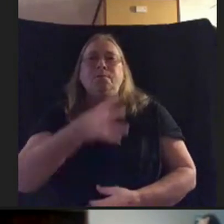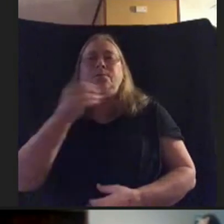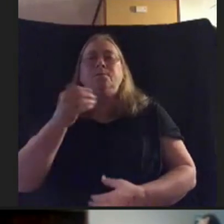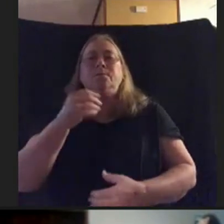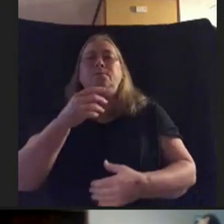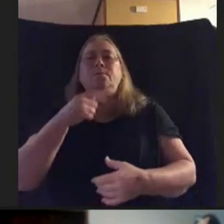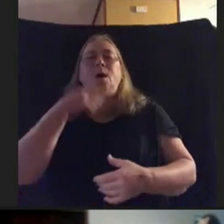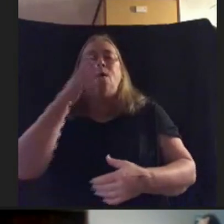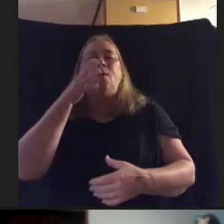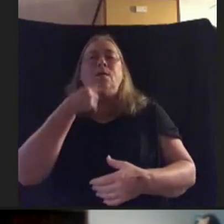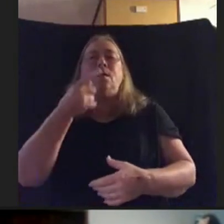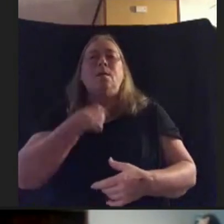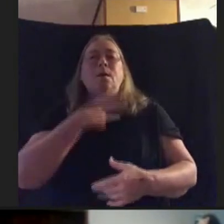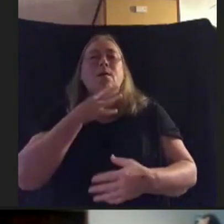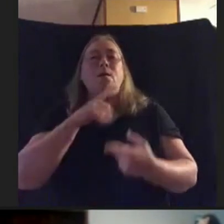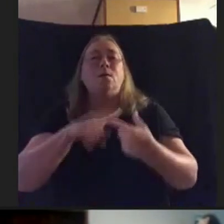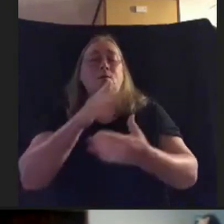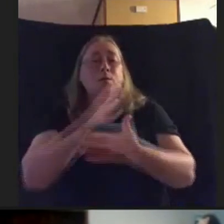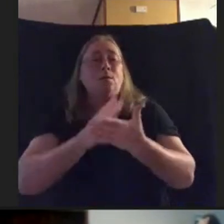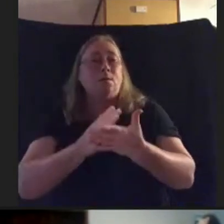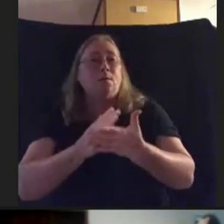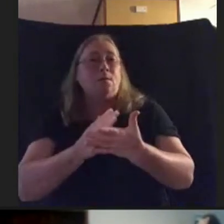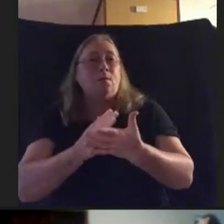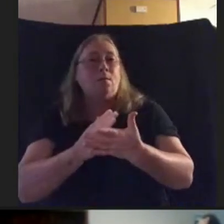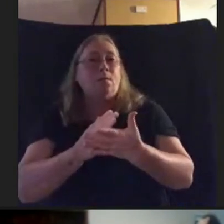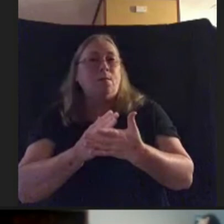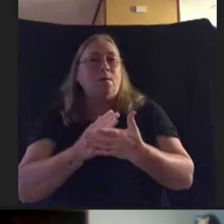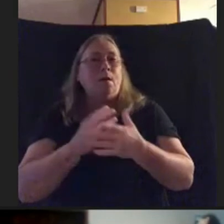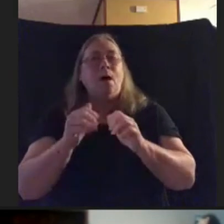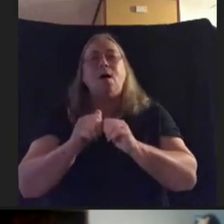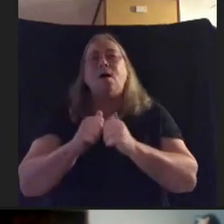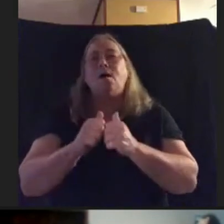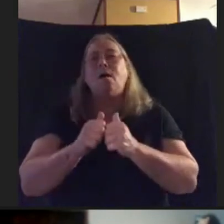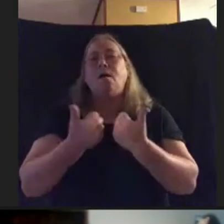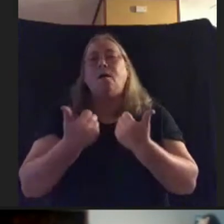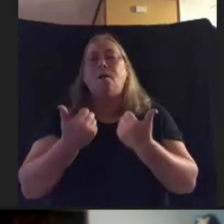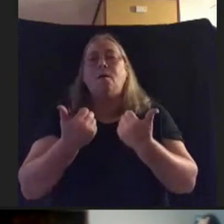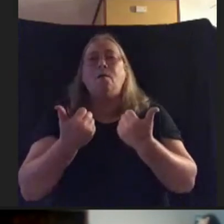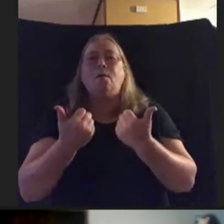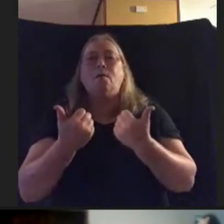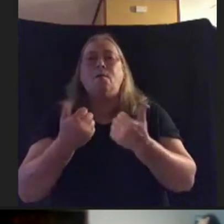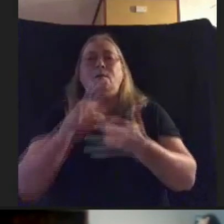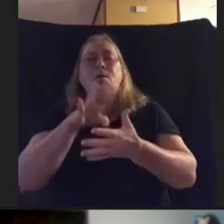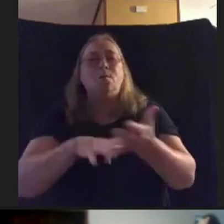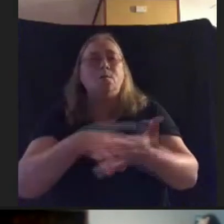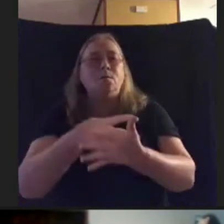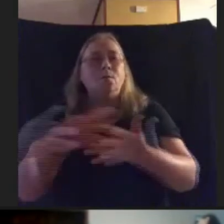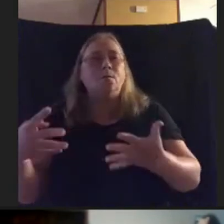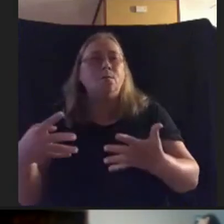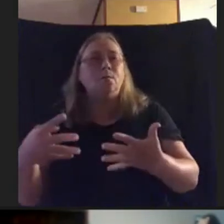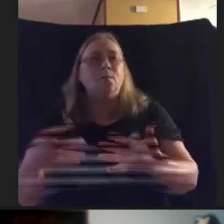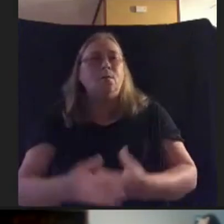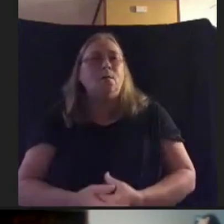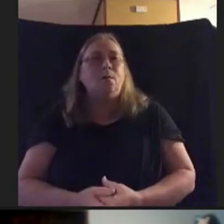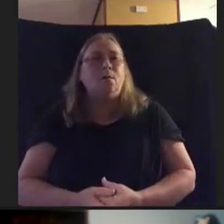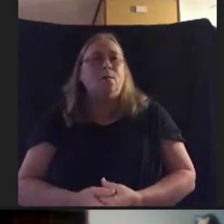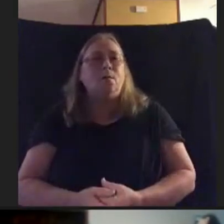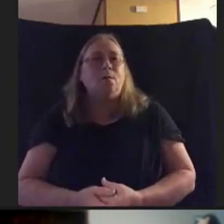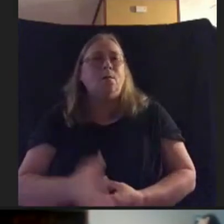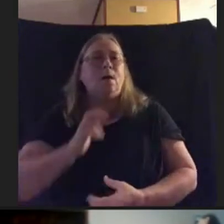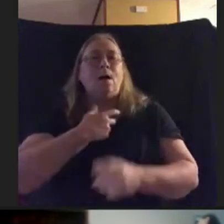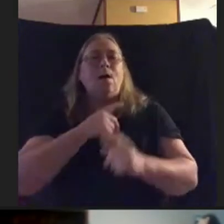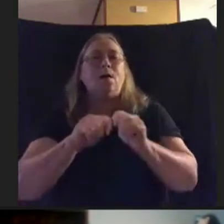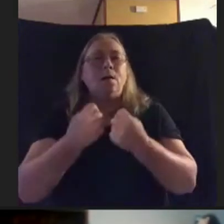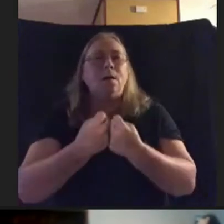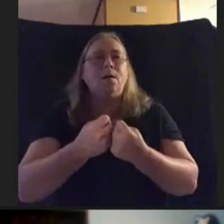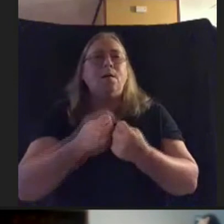surrounding states, everyone's having problems with, hotline capacity and scheduling. And our team, UMC